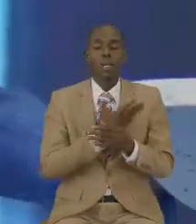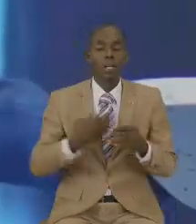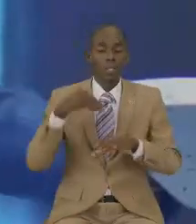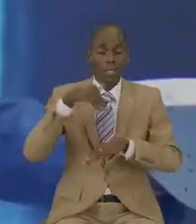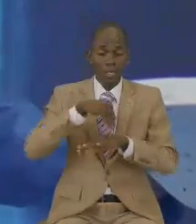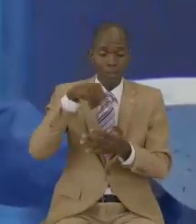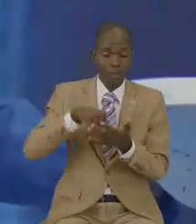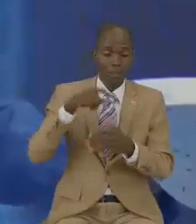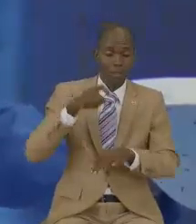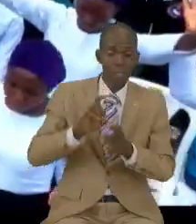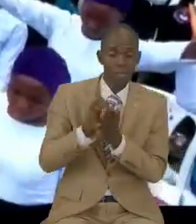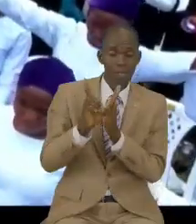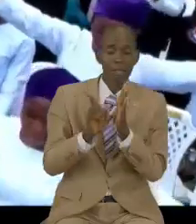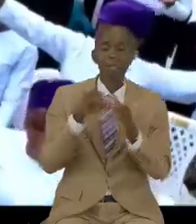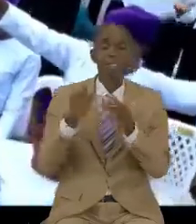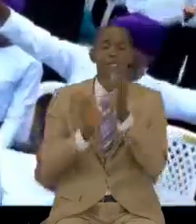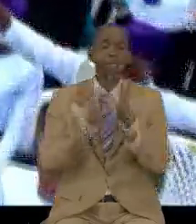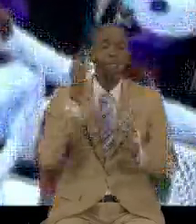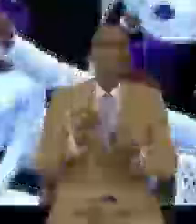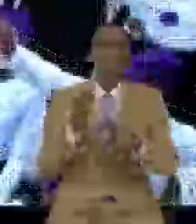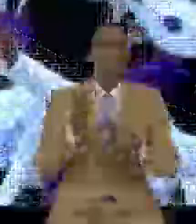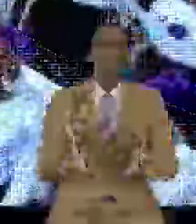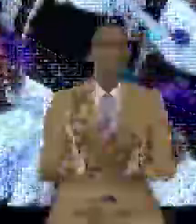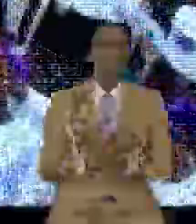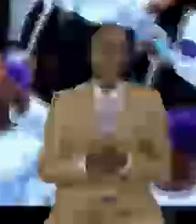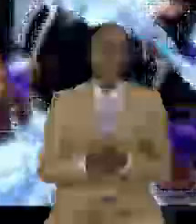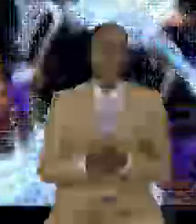hour in Jesus' name. Amen.